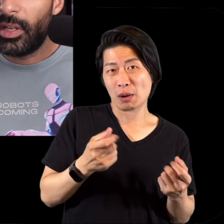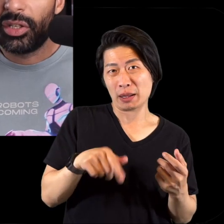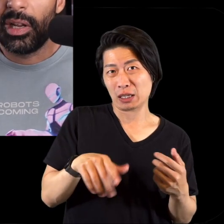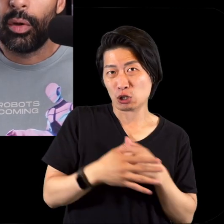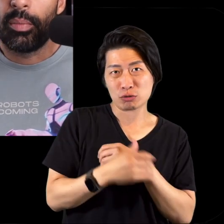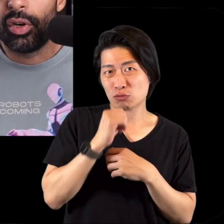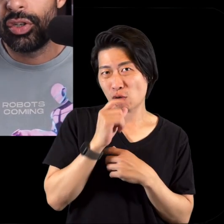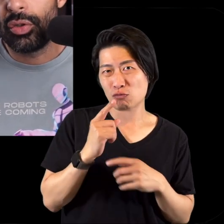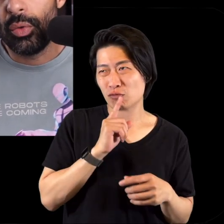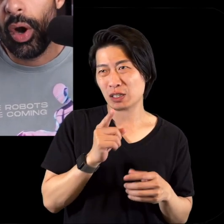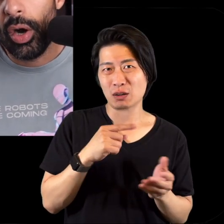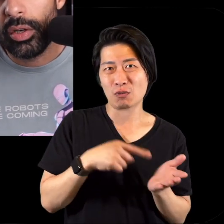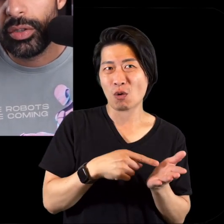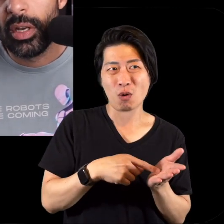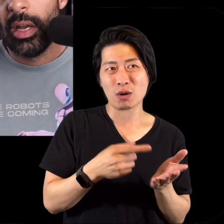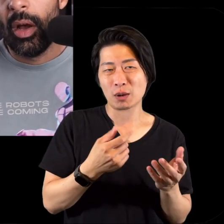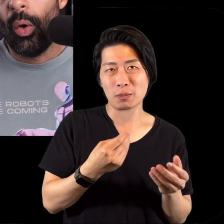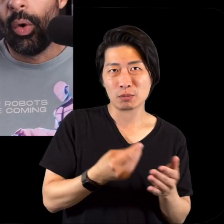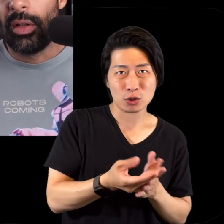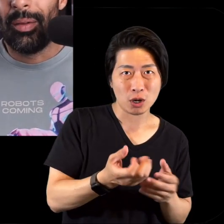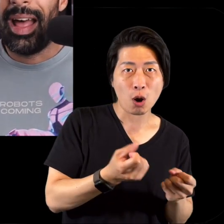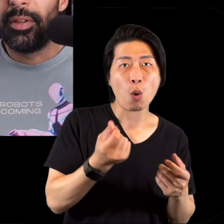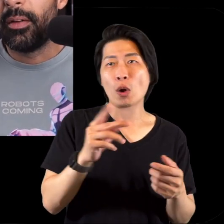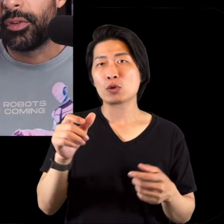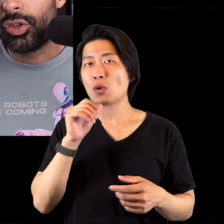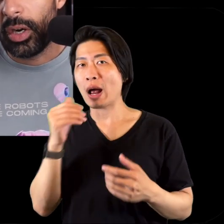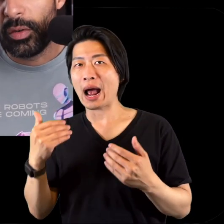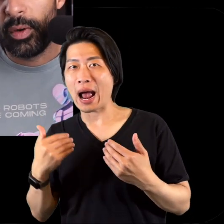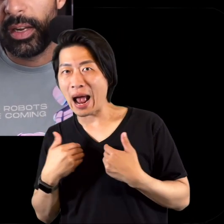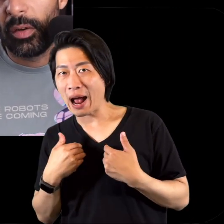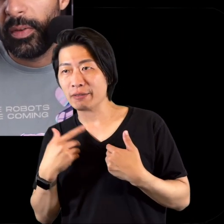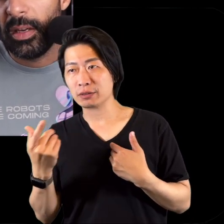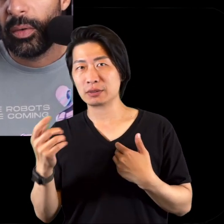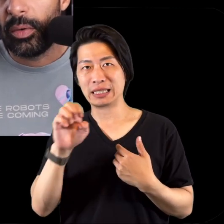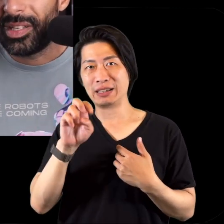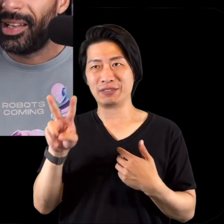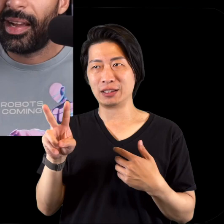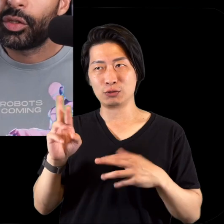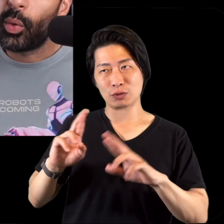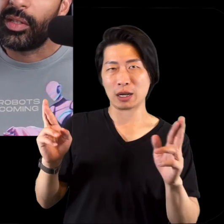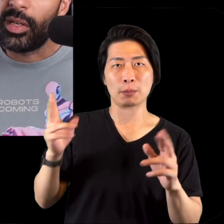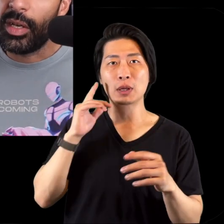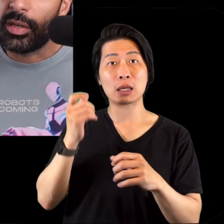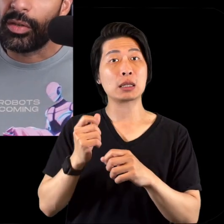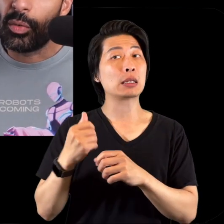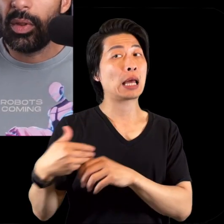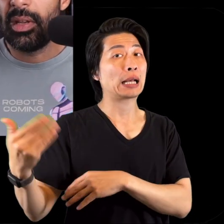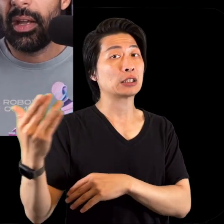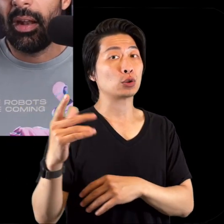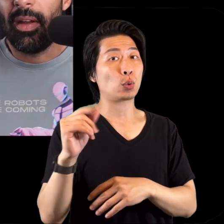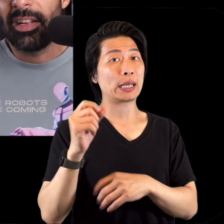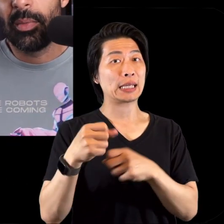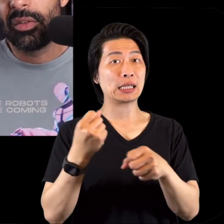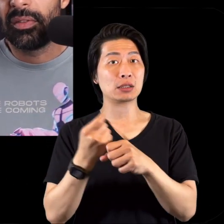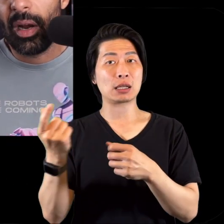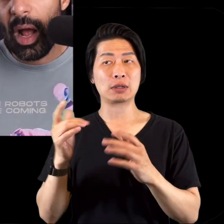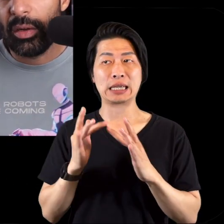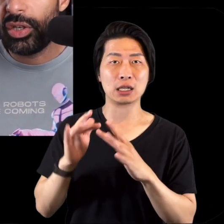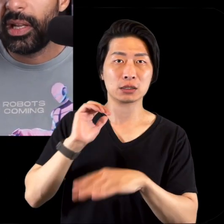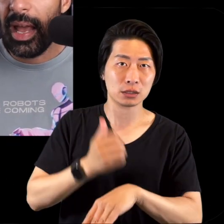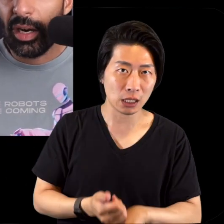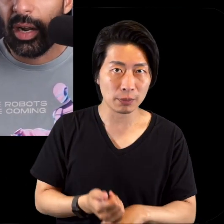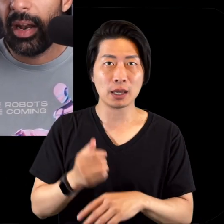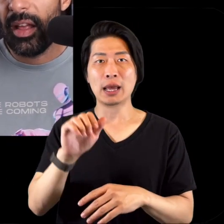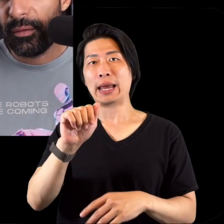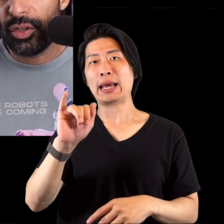today traditionally don't purchase new cars or they don't have the infrastructure for electric vehicles, in the next 20 years with the advancements of